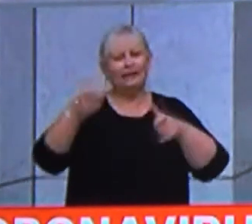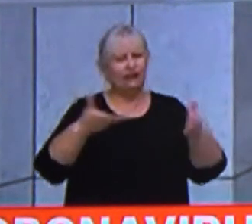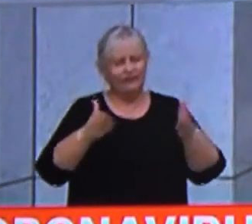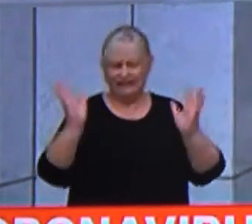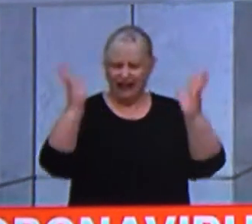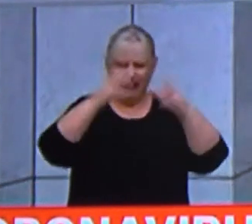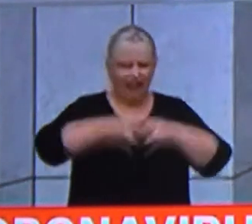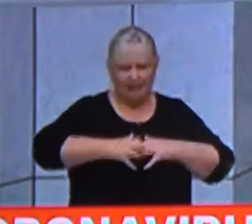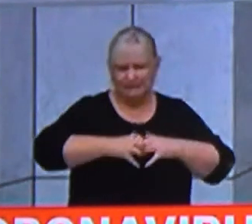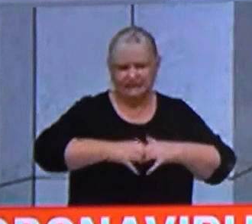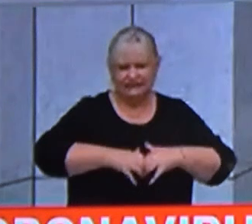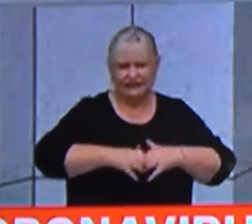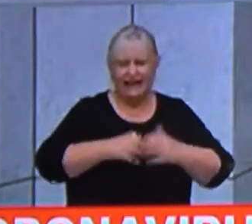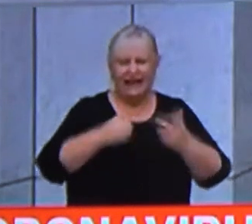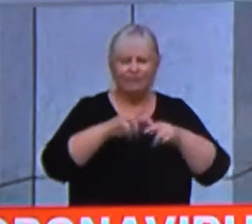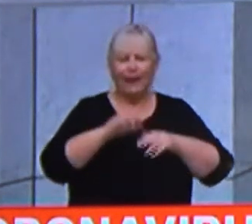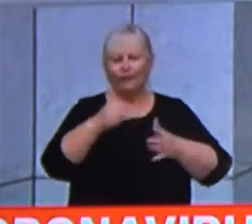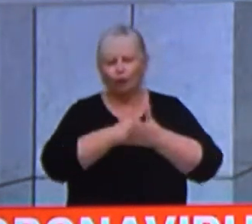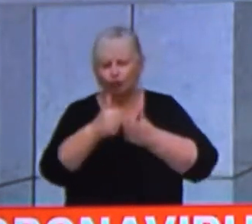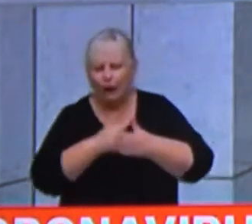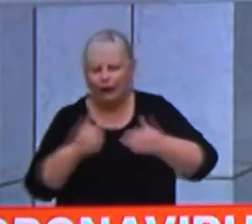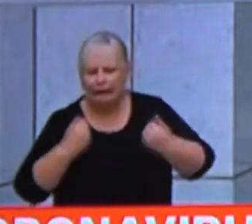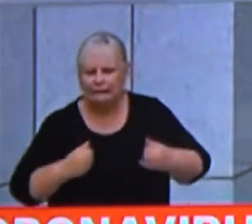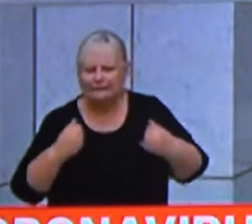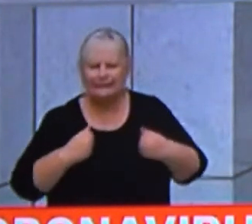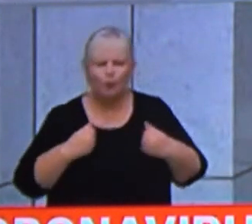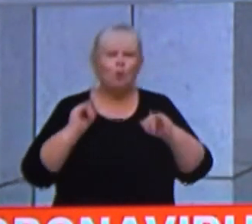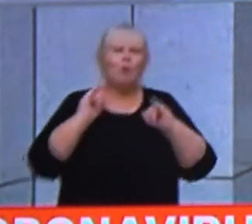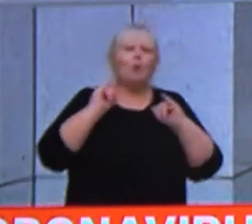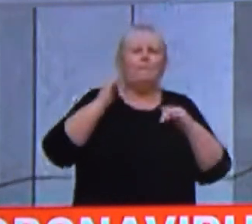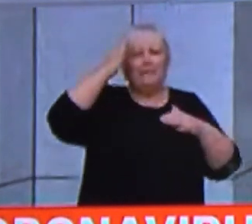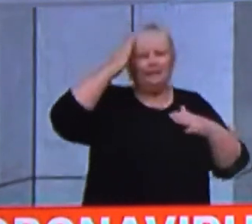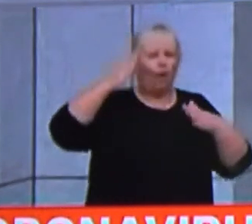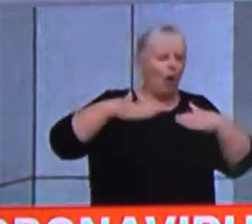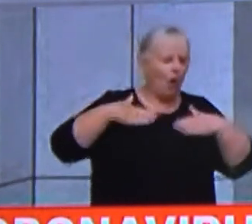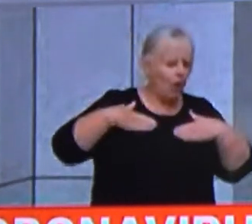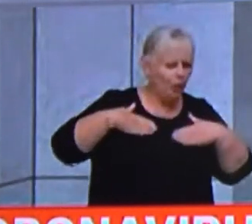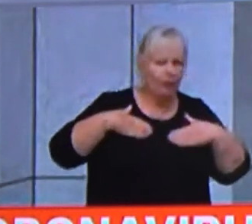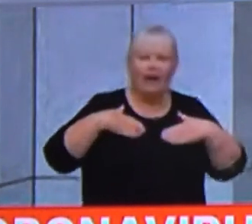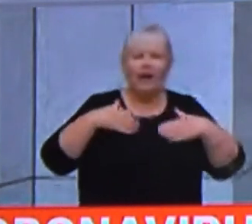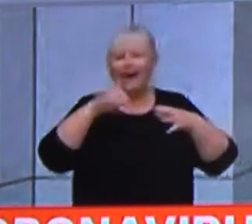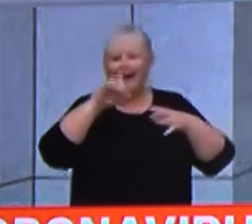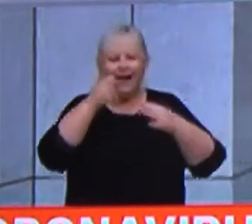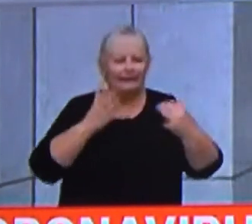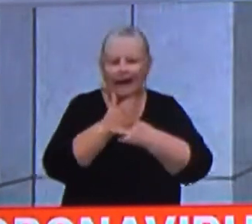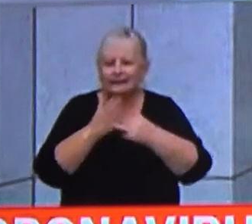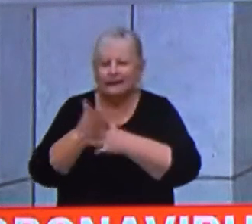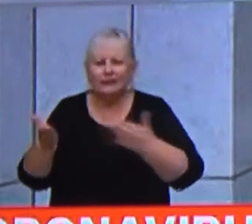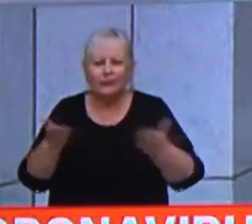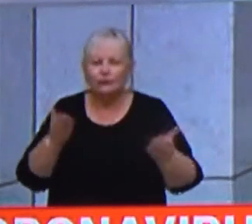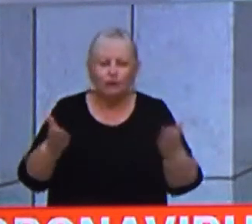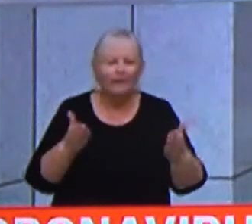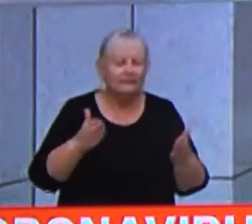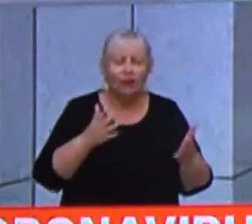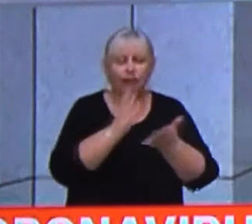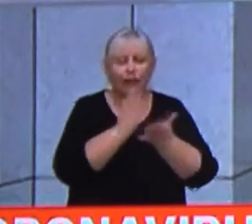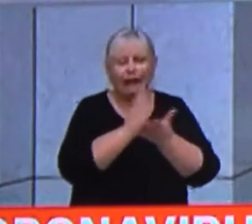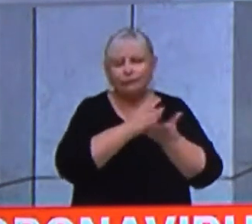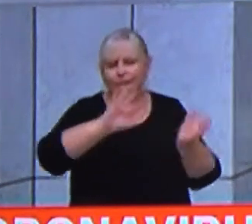those who are at fear or facing the reality of any form of violence in their environment, it